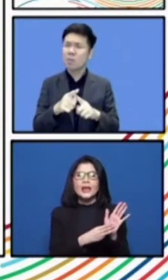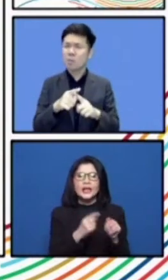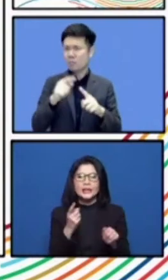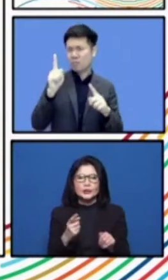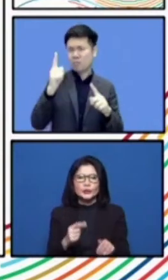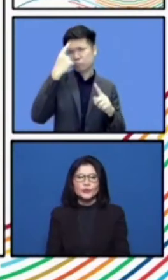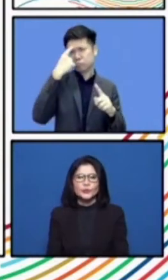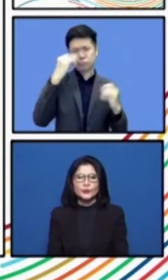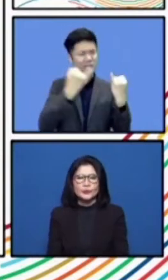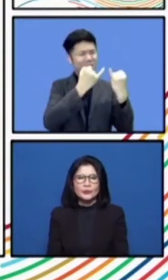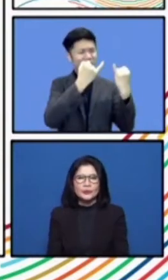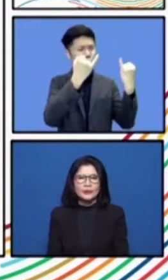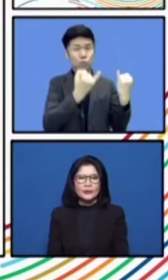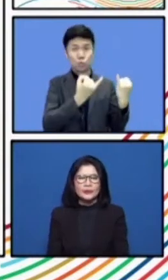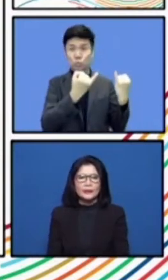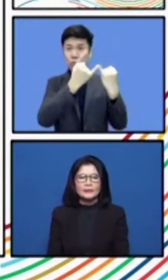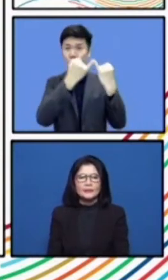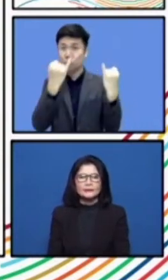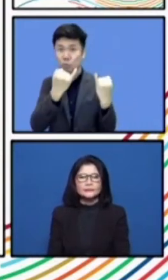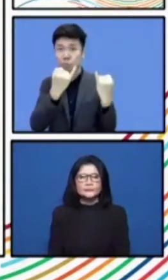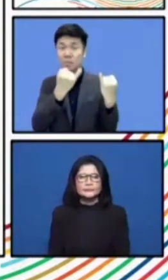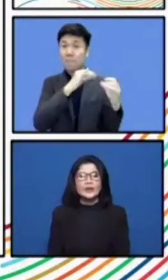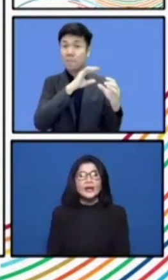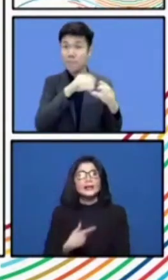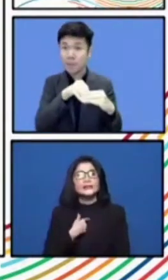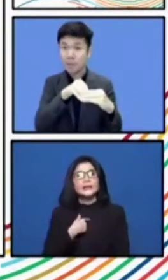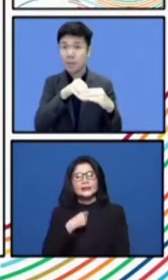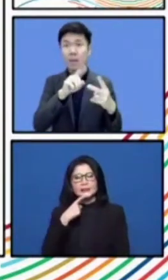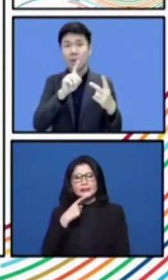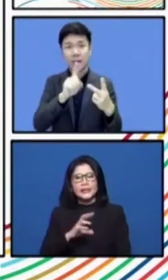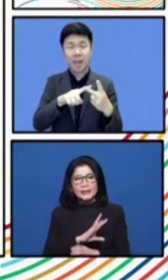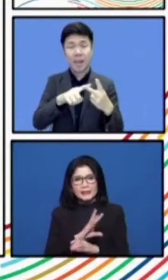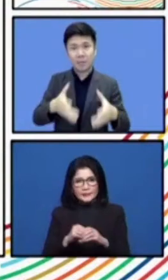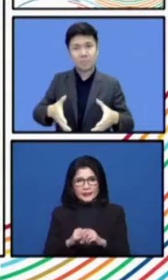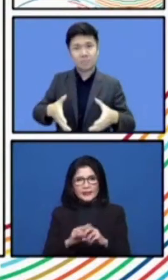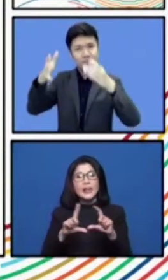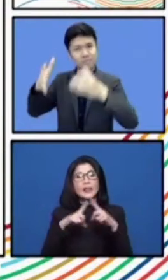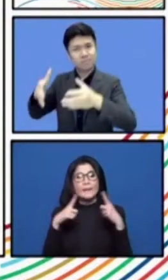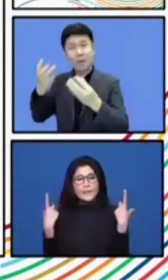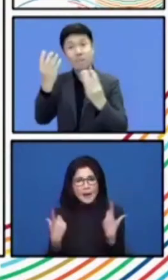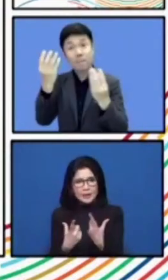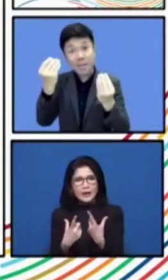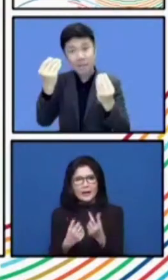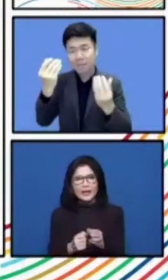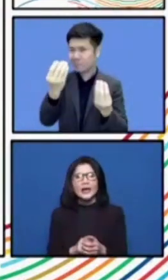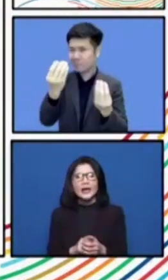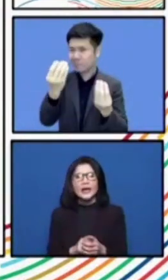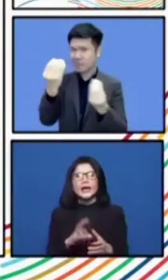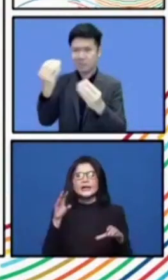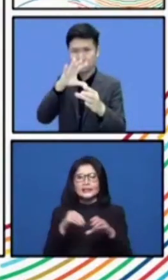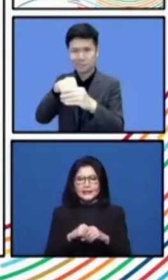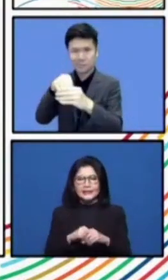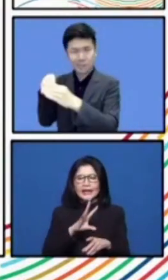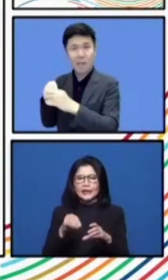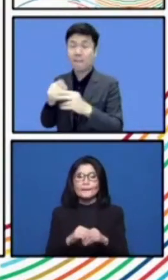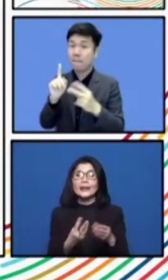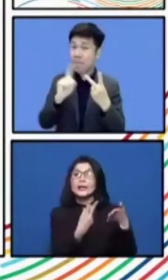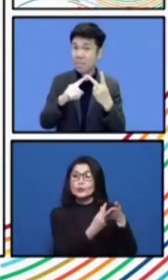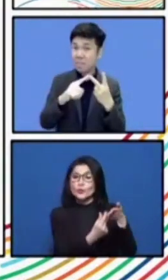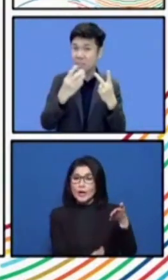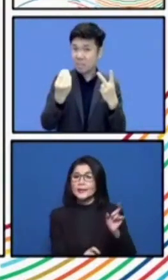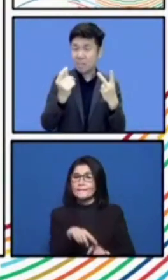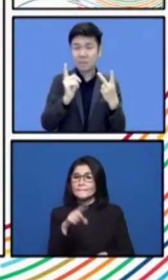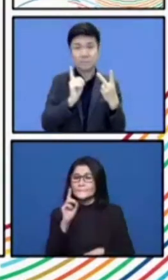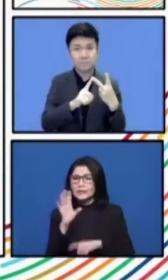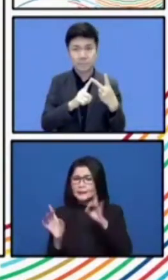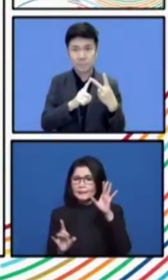participation fiscal uh and other critically important matters perhaps less time on the the issues